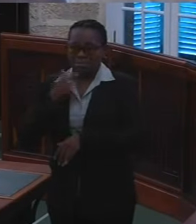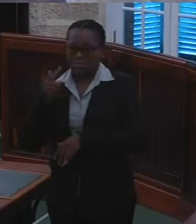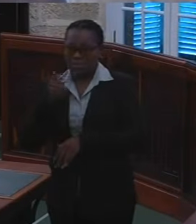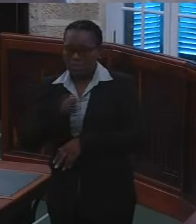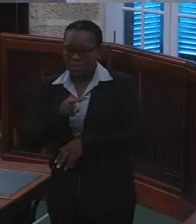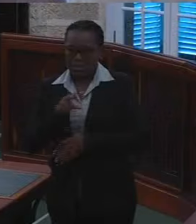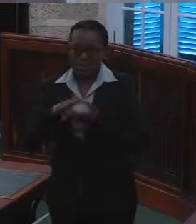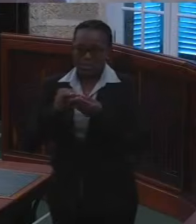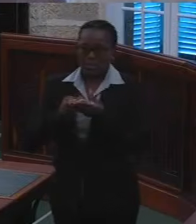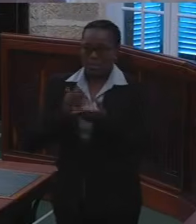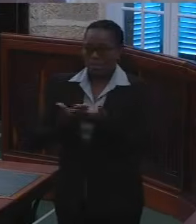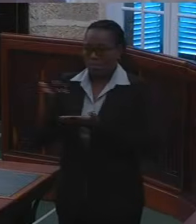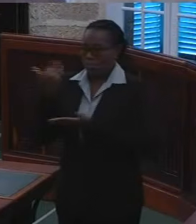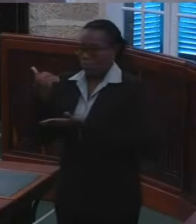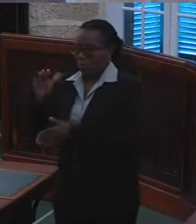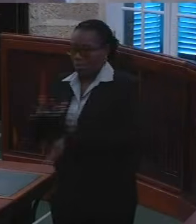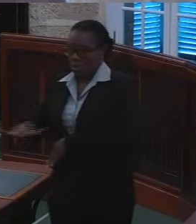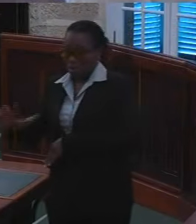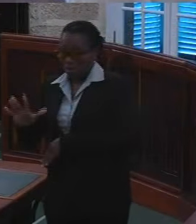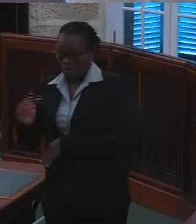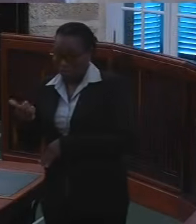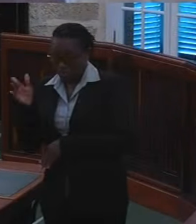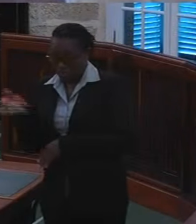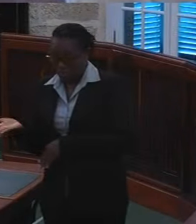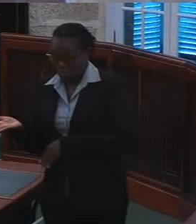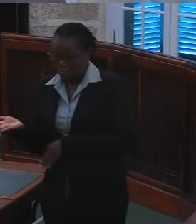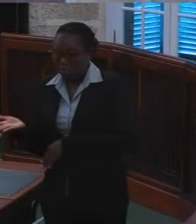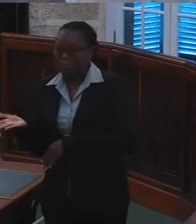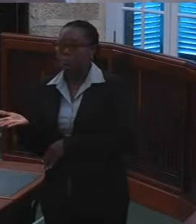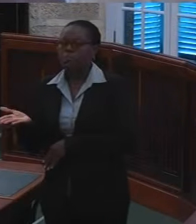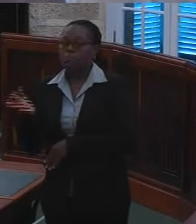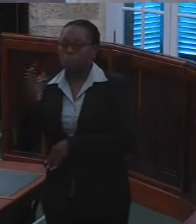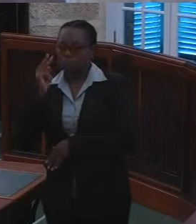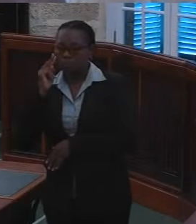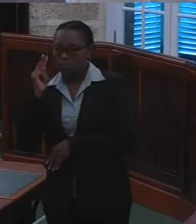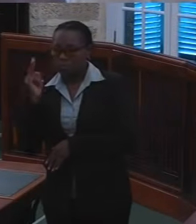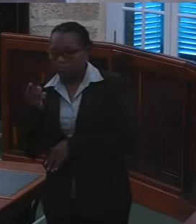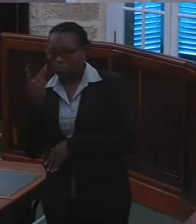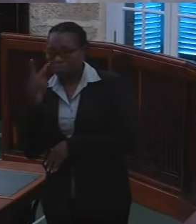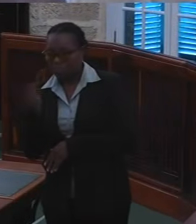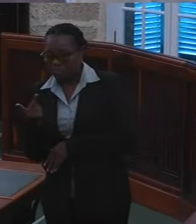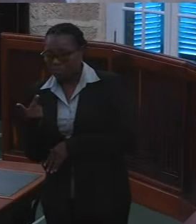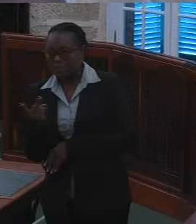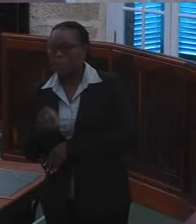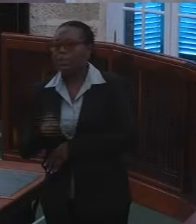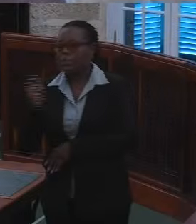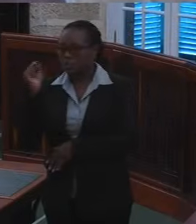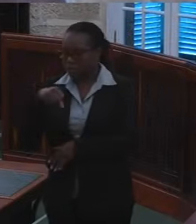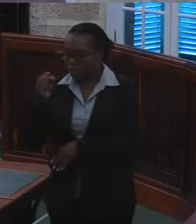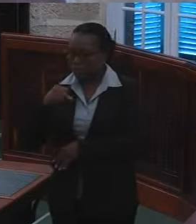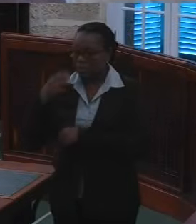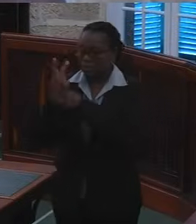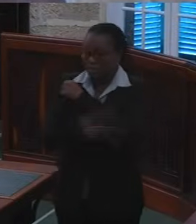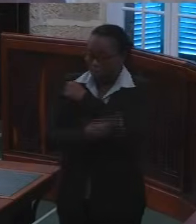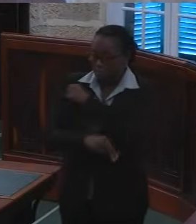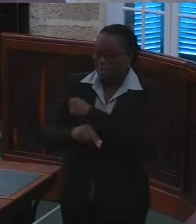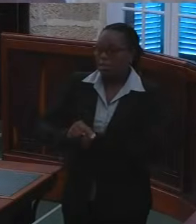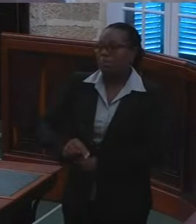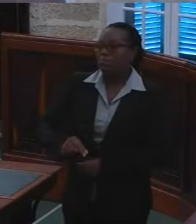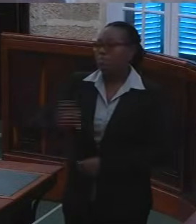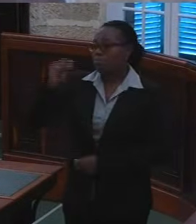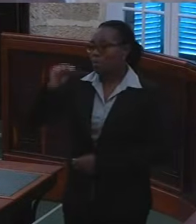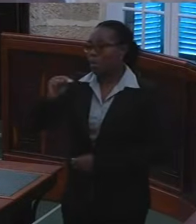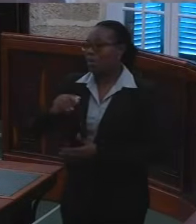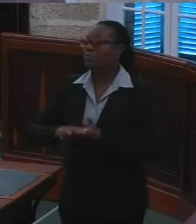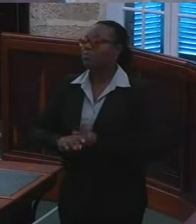and I seeing the nodding of the Member of Parliament for St. Philip North, and she's nodding in my direction,